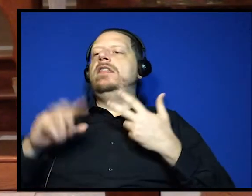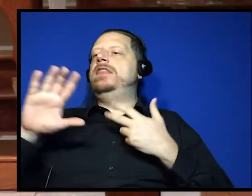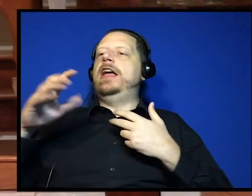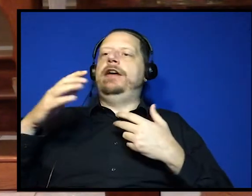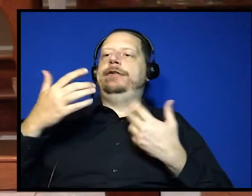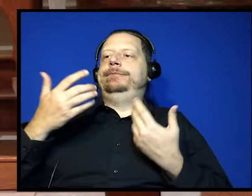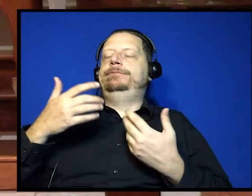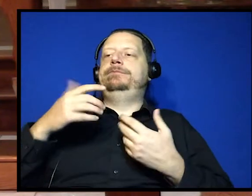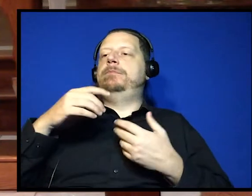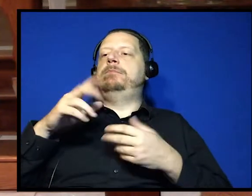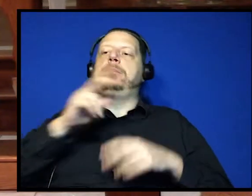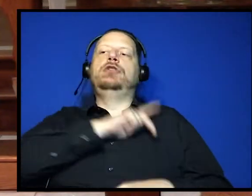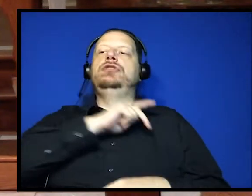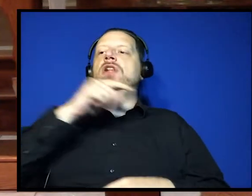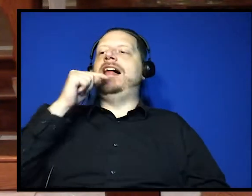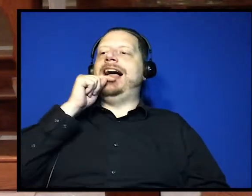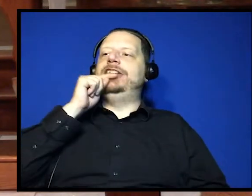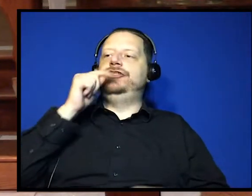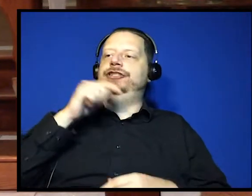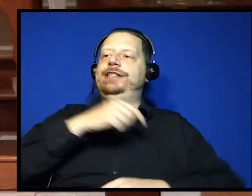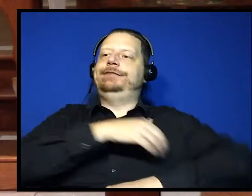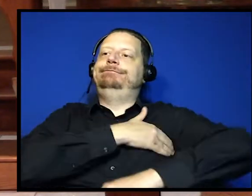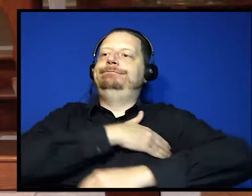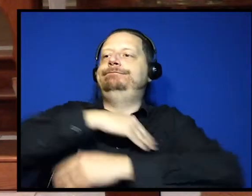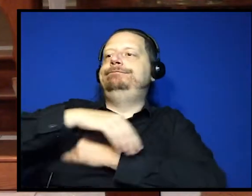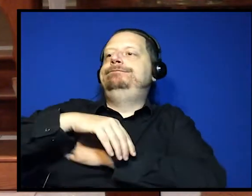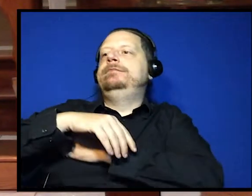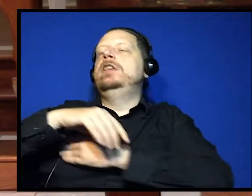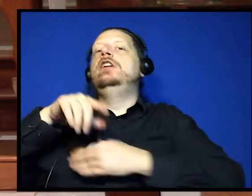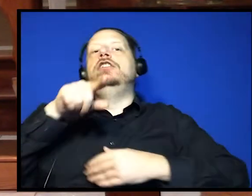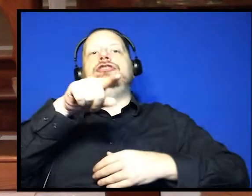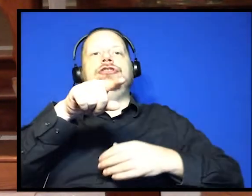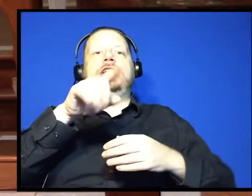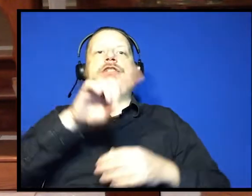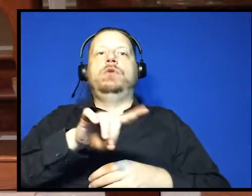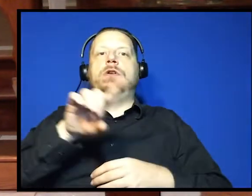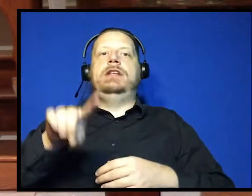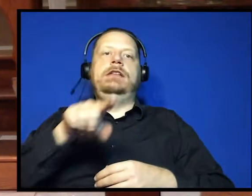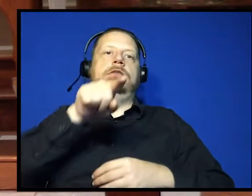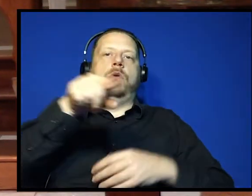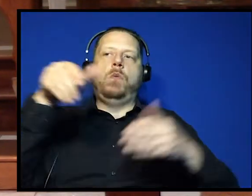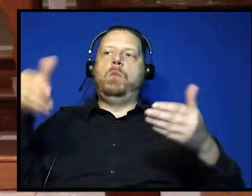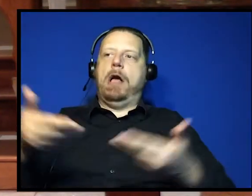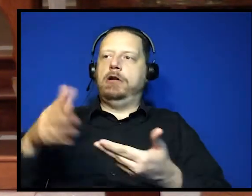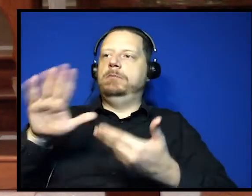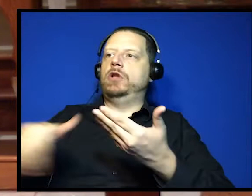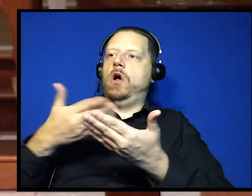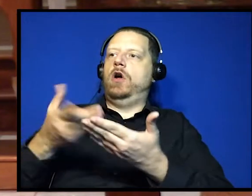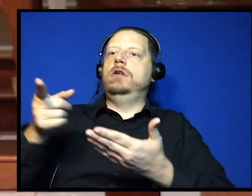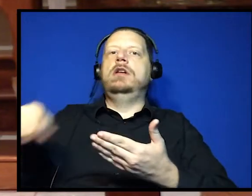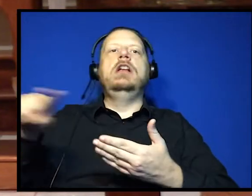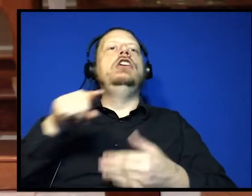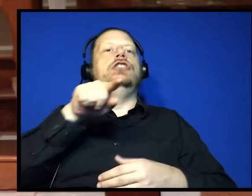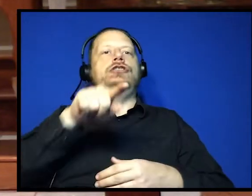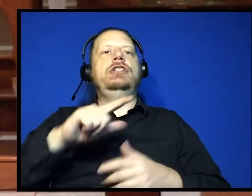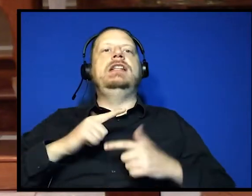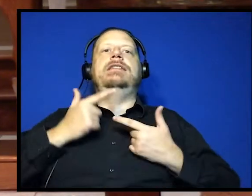their hygiene. She welcomed them in. She lived a very uncomfortable